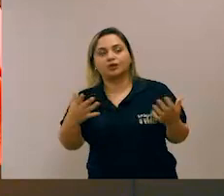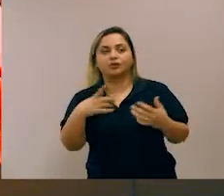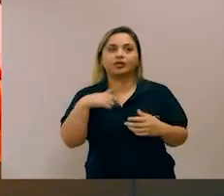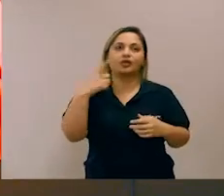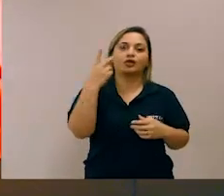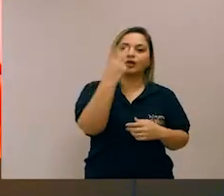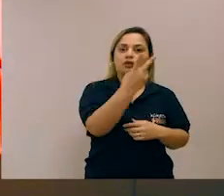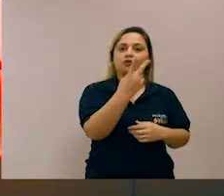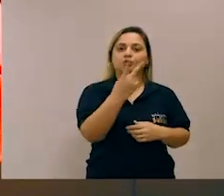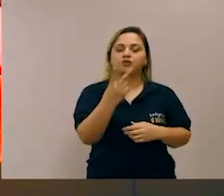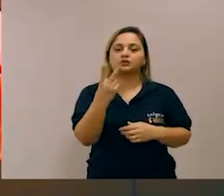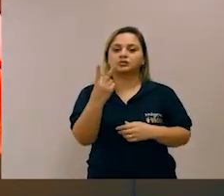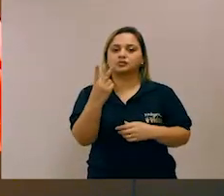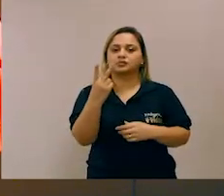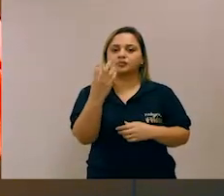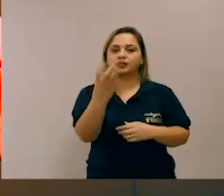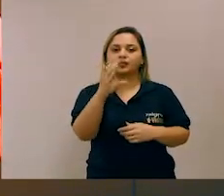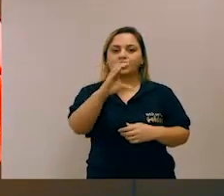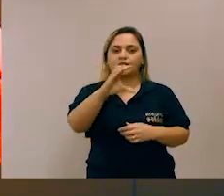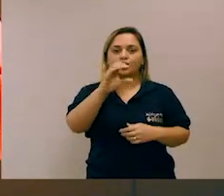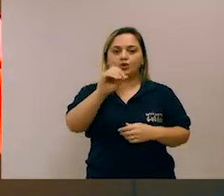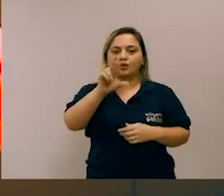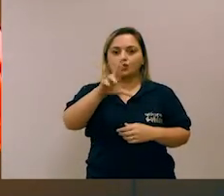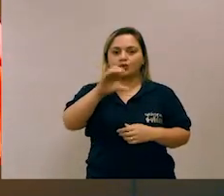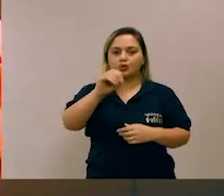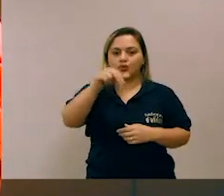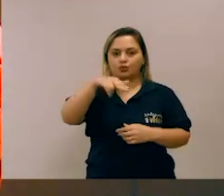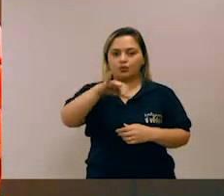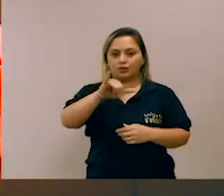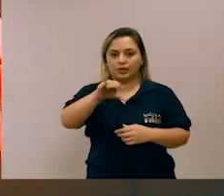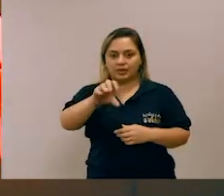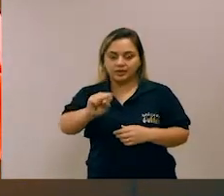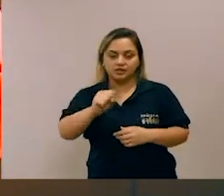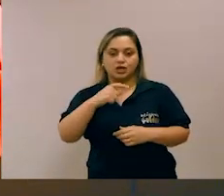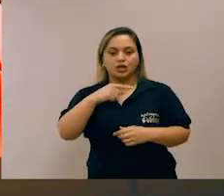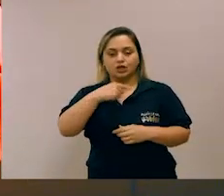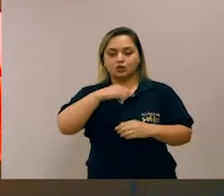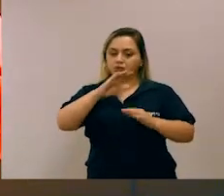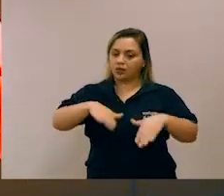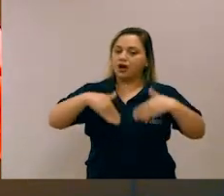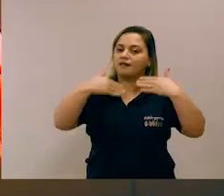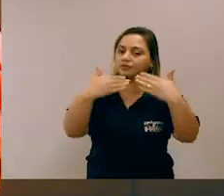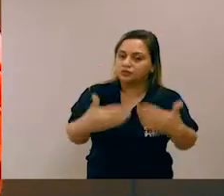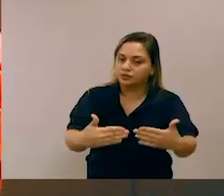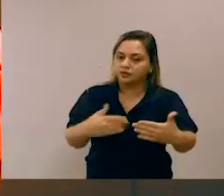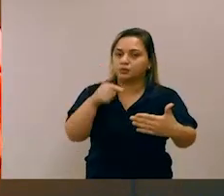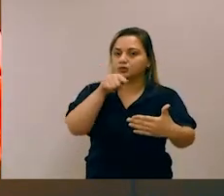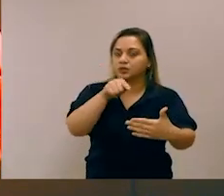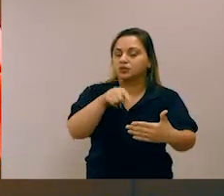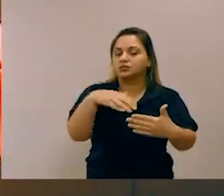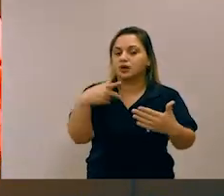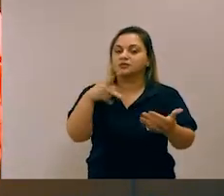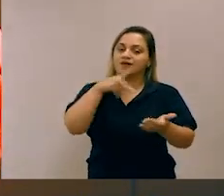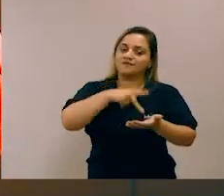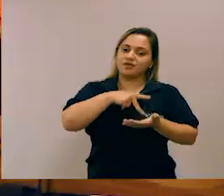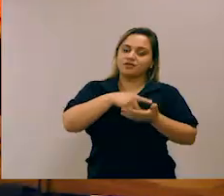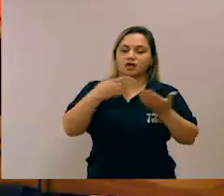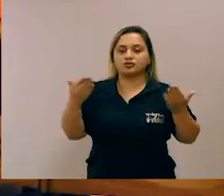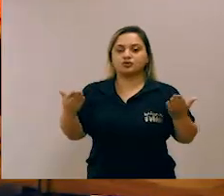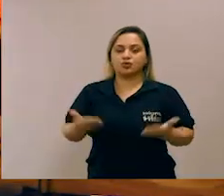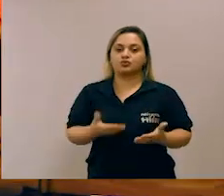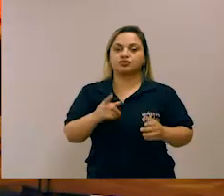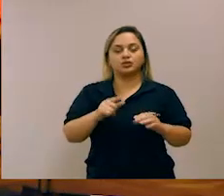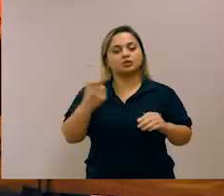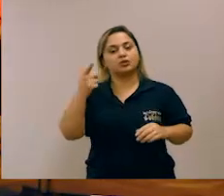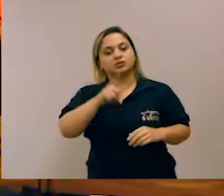collected? So I have a meeting with these two colonels. We have advanced in these areas. This is our reality